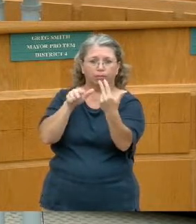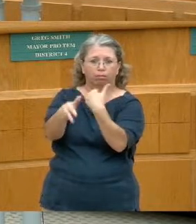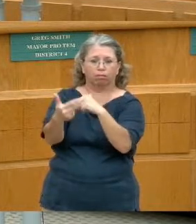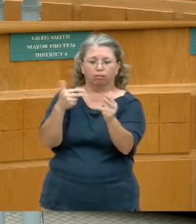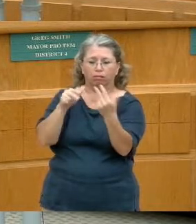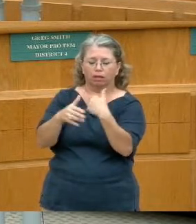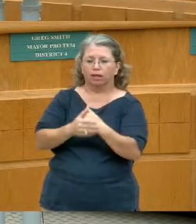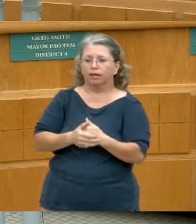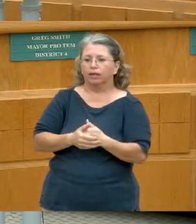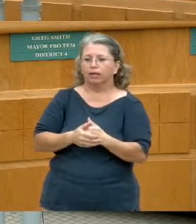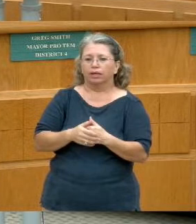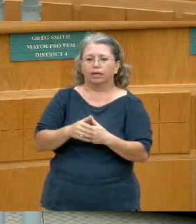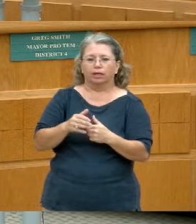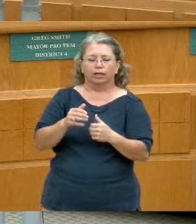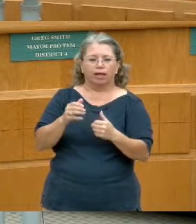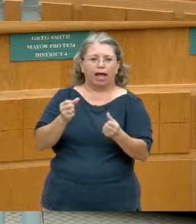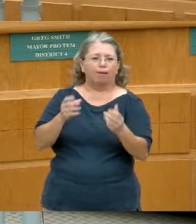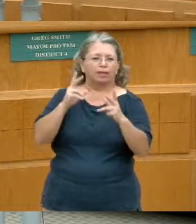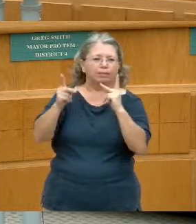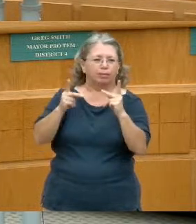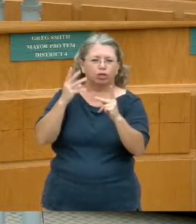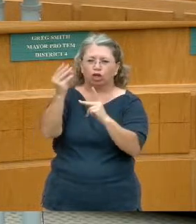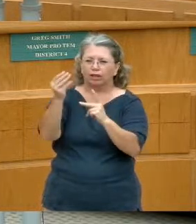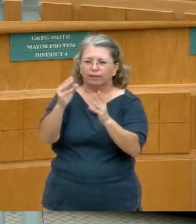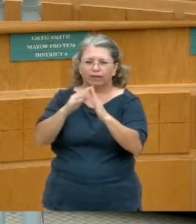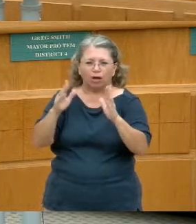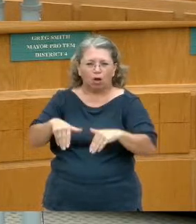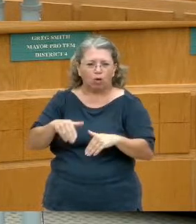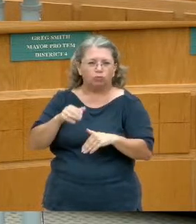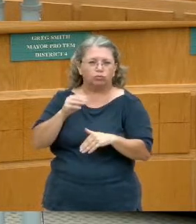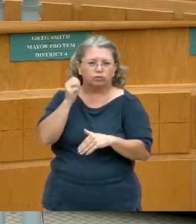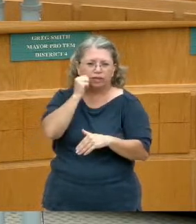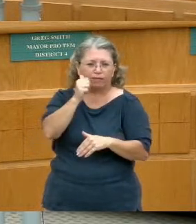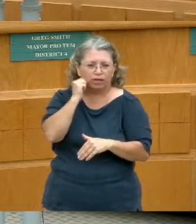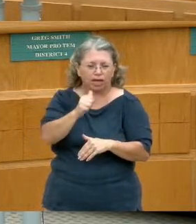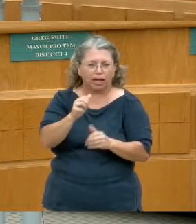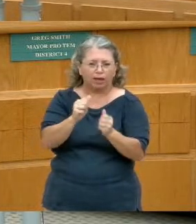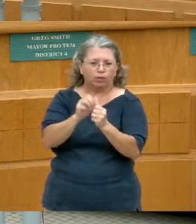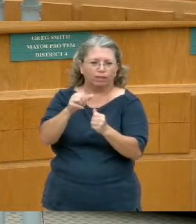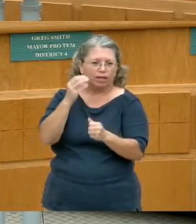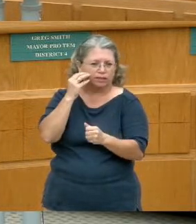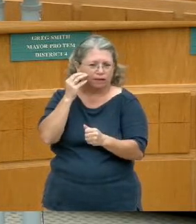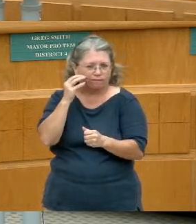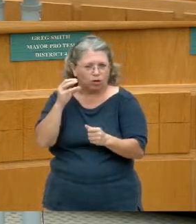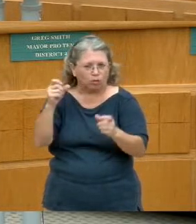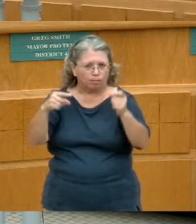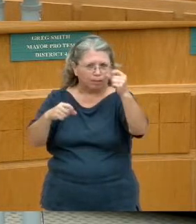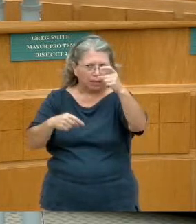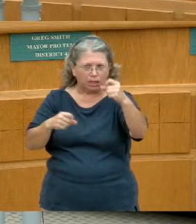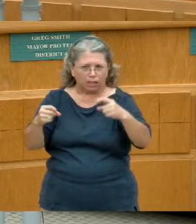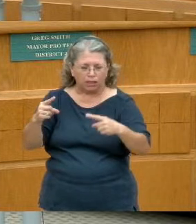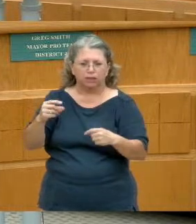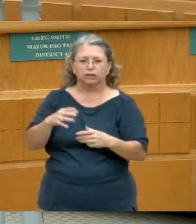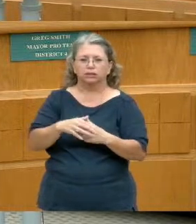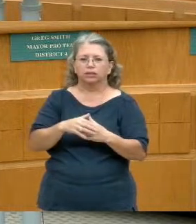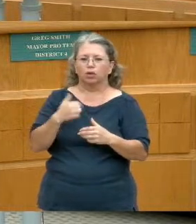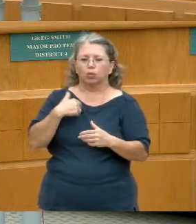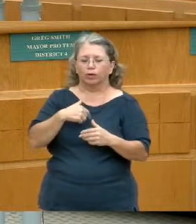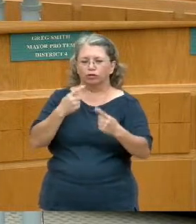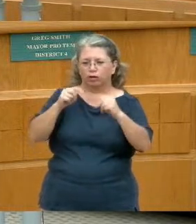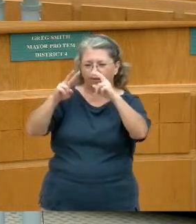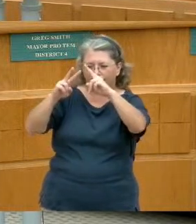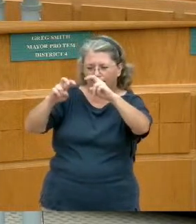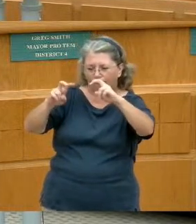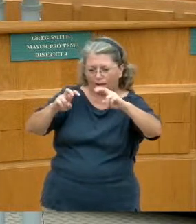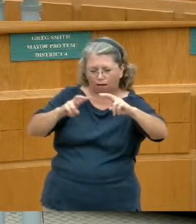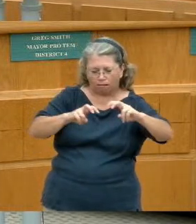the cell phone data. And there's a variety of different things that we can look at to try to explain that pattern.